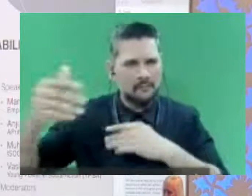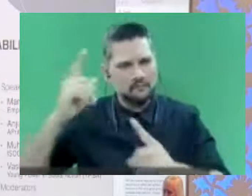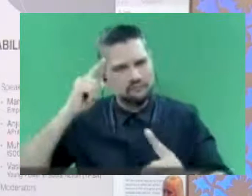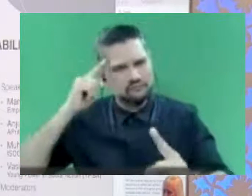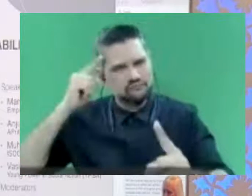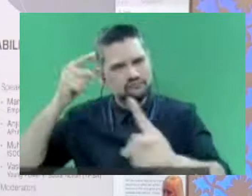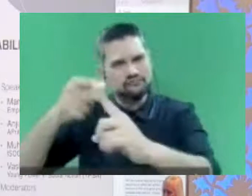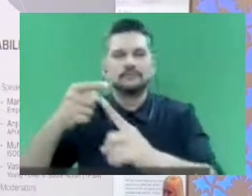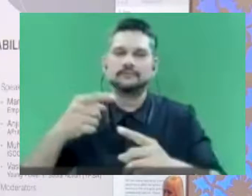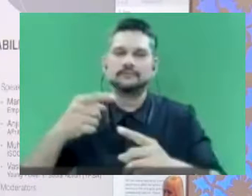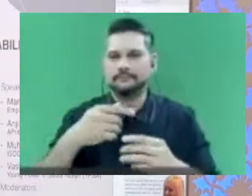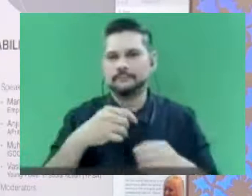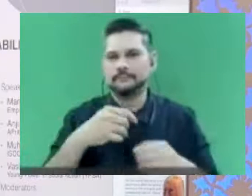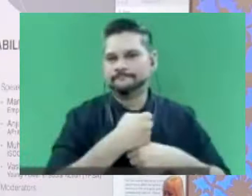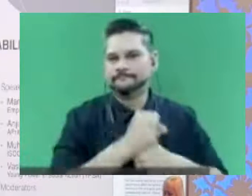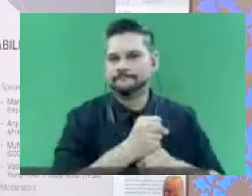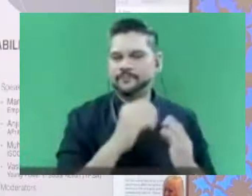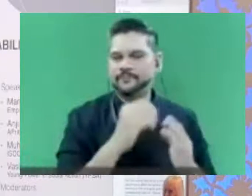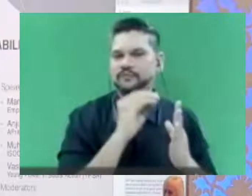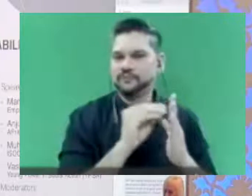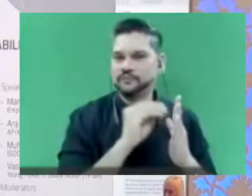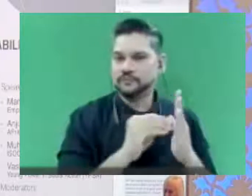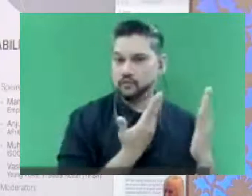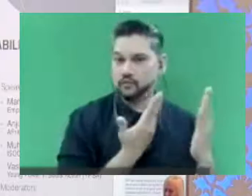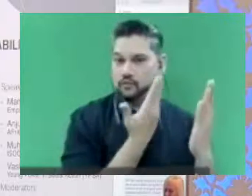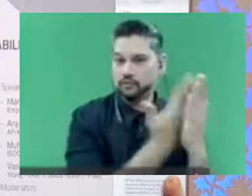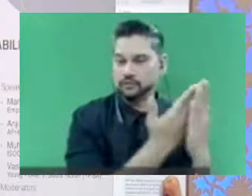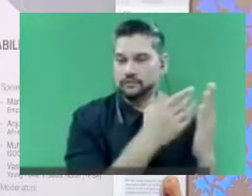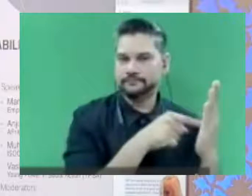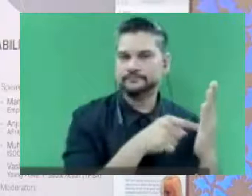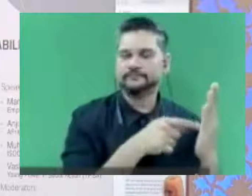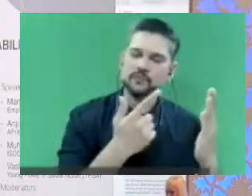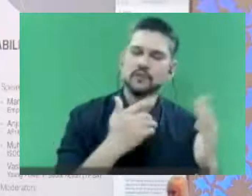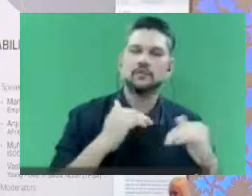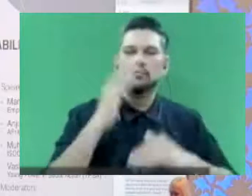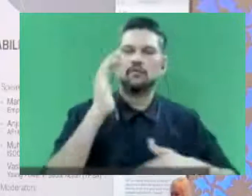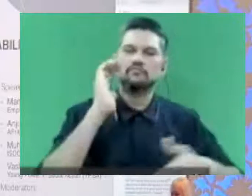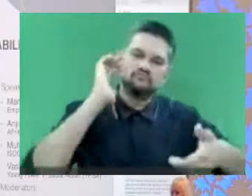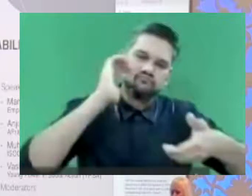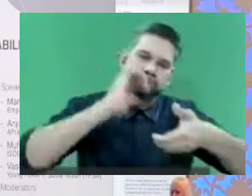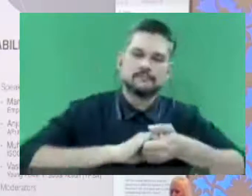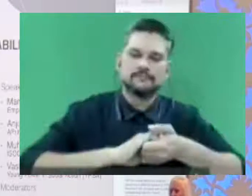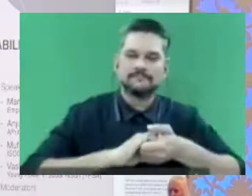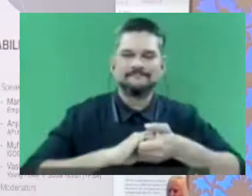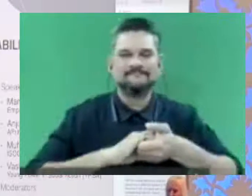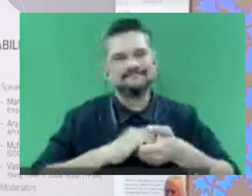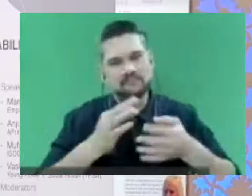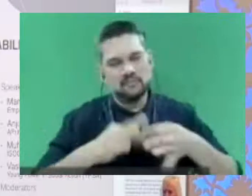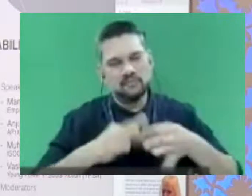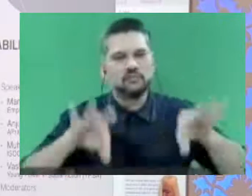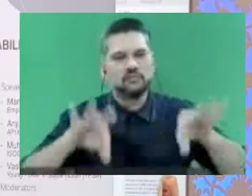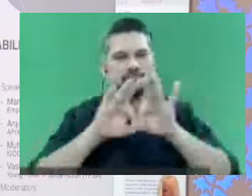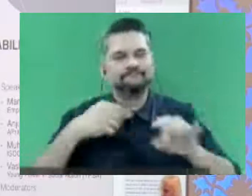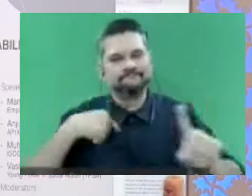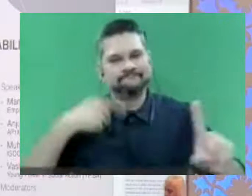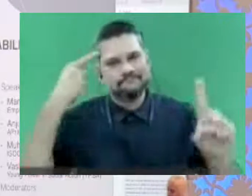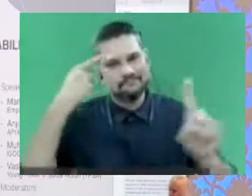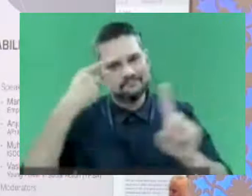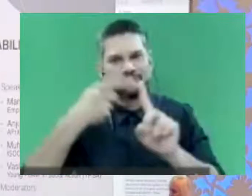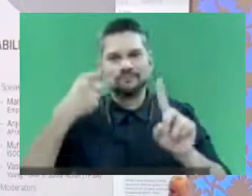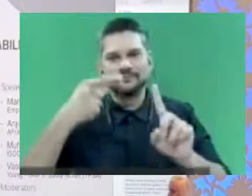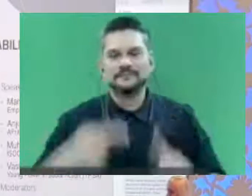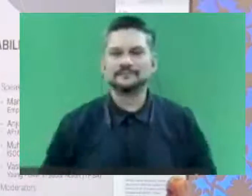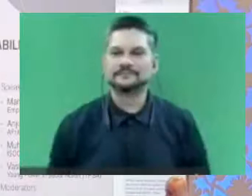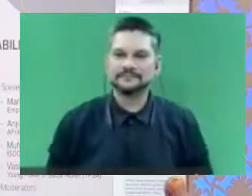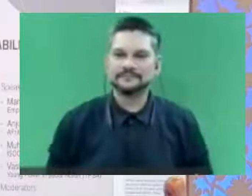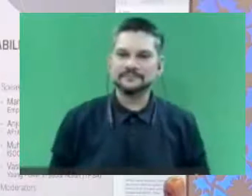begging for collaboration and assistance. That's my point. Thank you. And I think